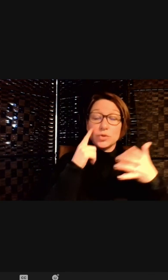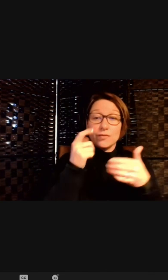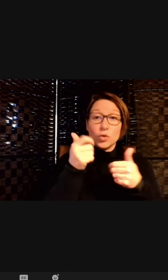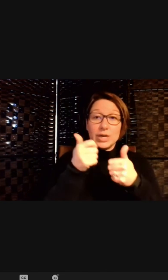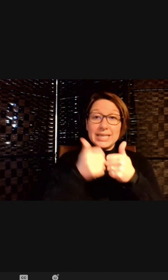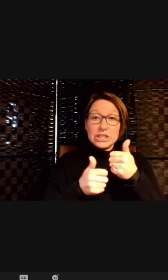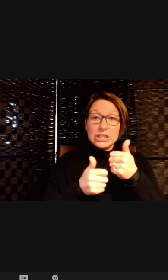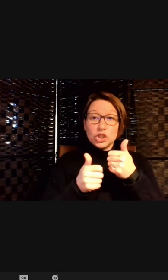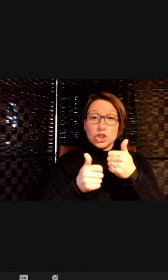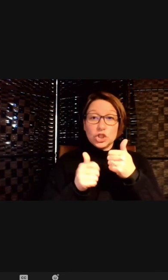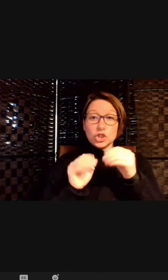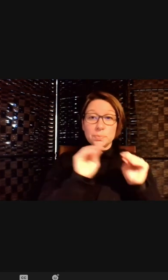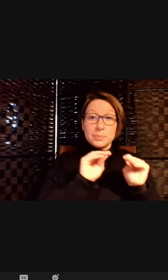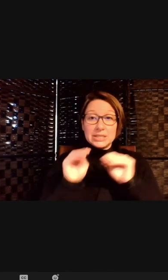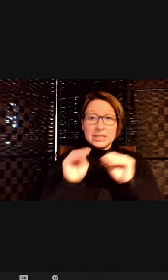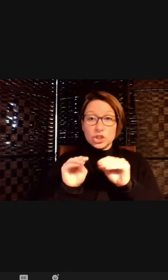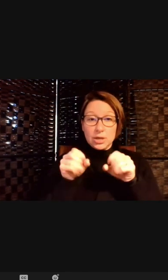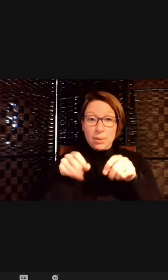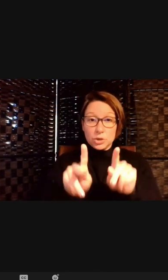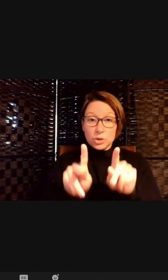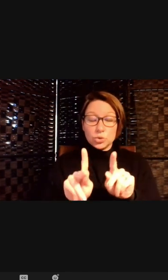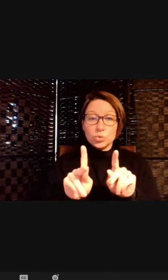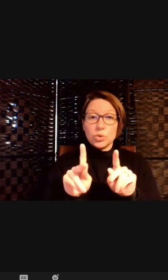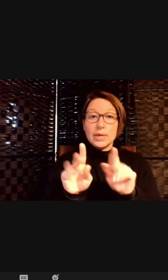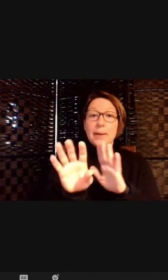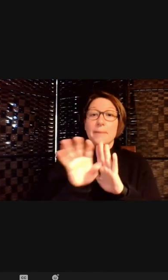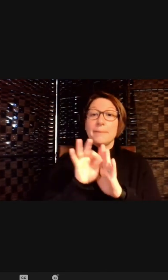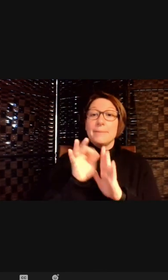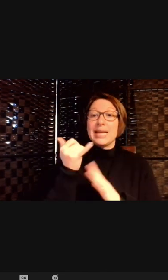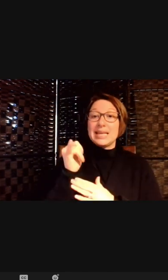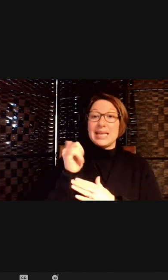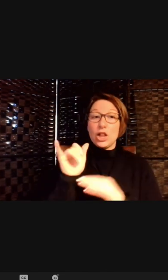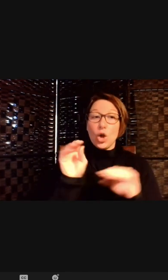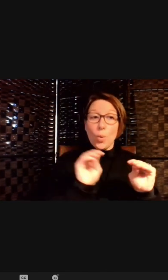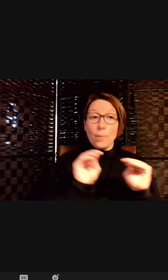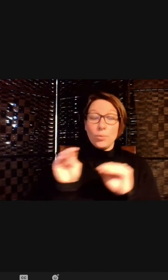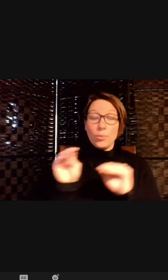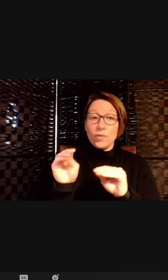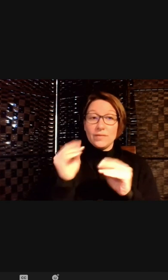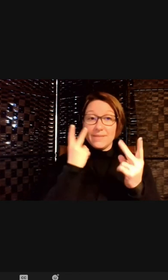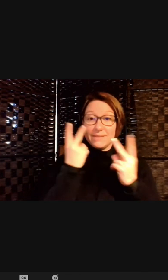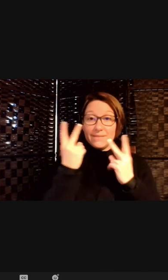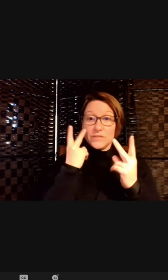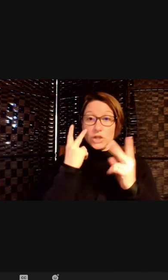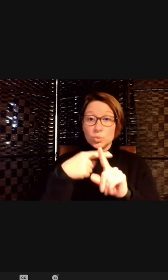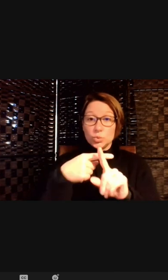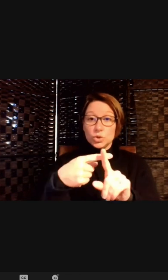positioning opportunity. Select a yellow moving visual target and present on Isabella's right side.